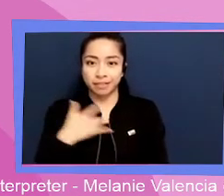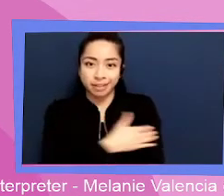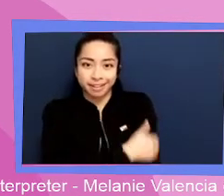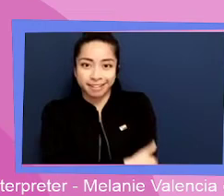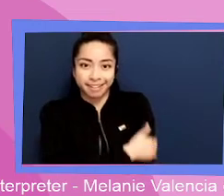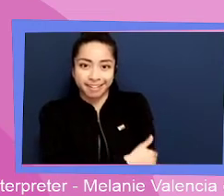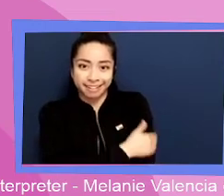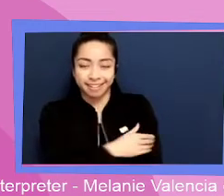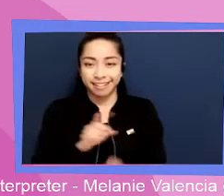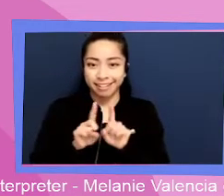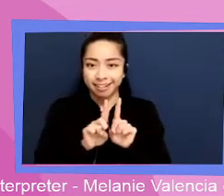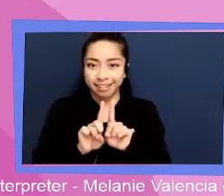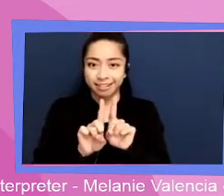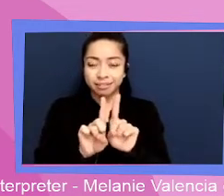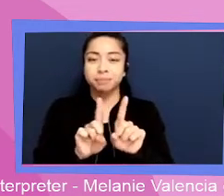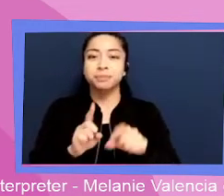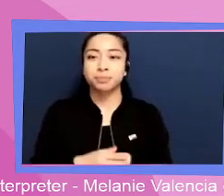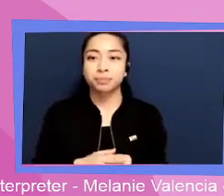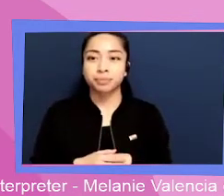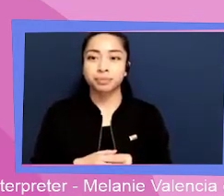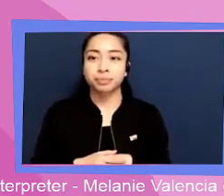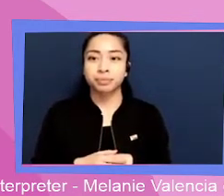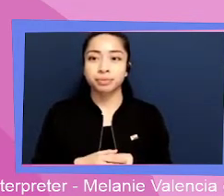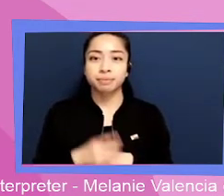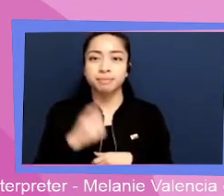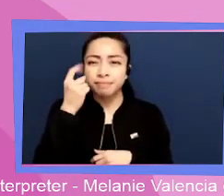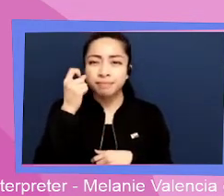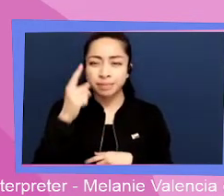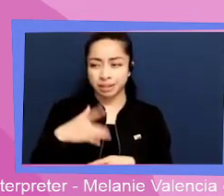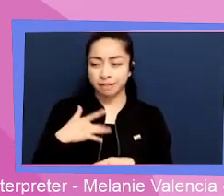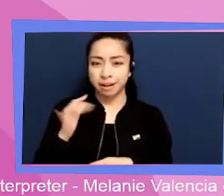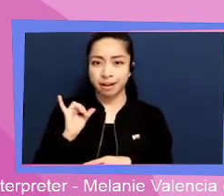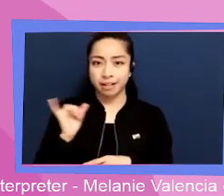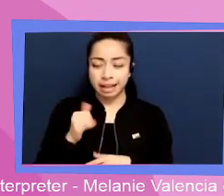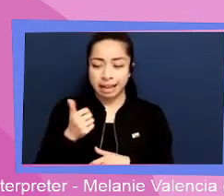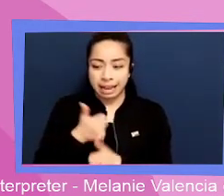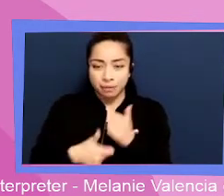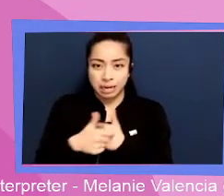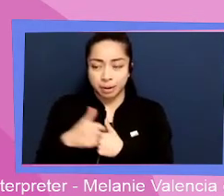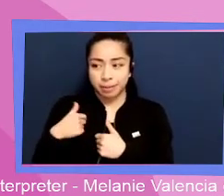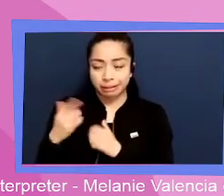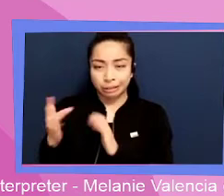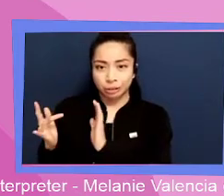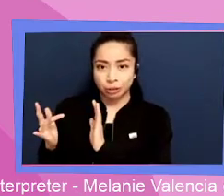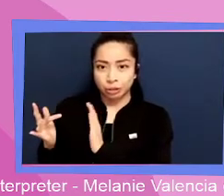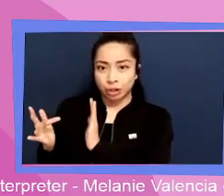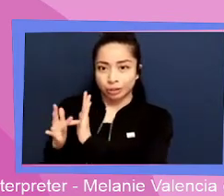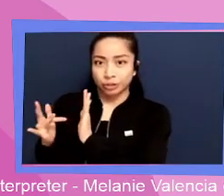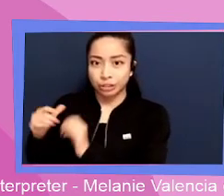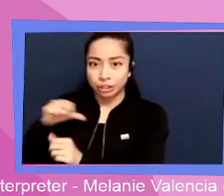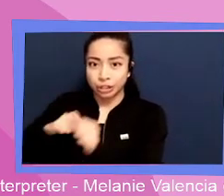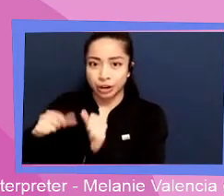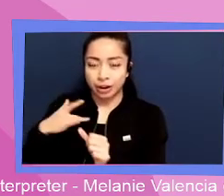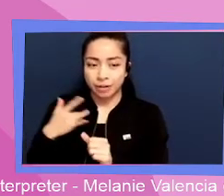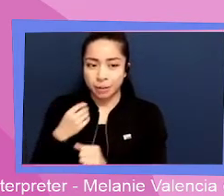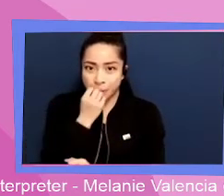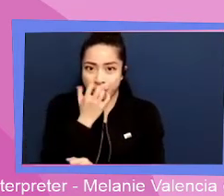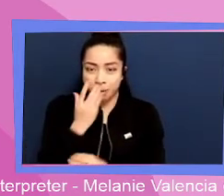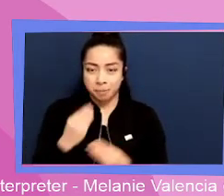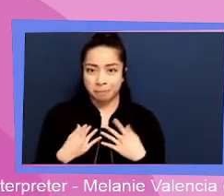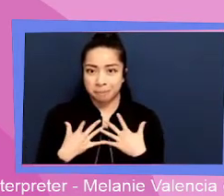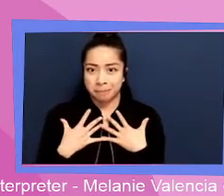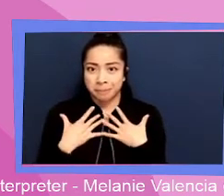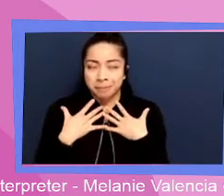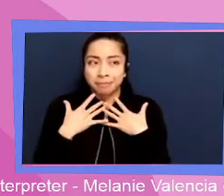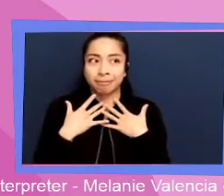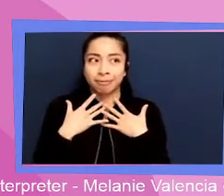imagined, Deanna knew, but she could almost swear she felt heat at every accidental touch. And the touches weren't accidental. Not